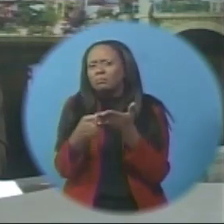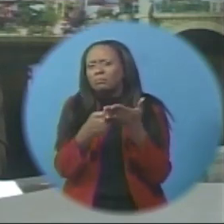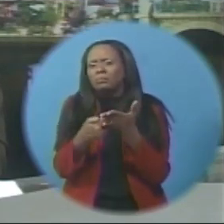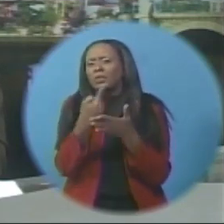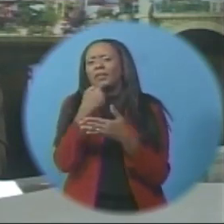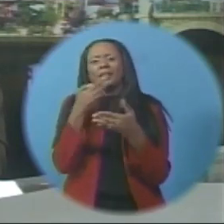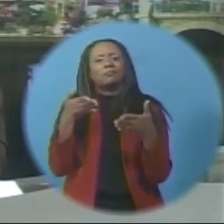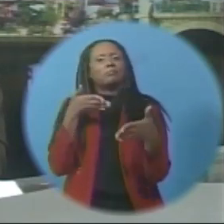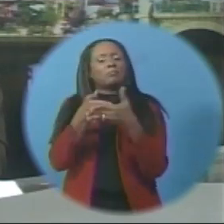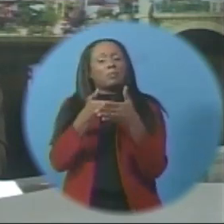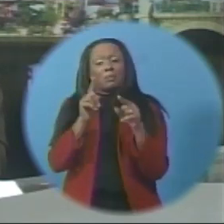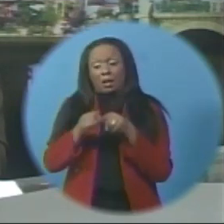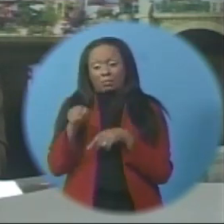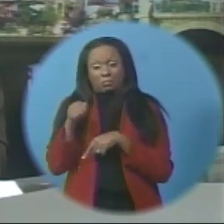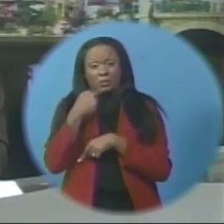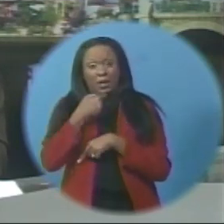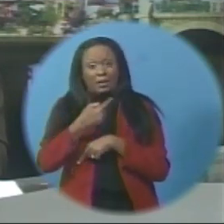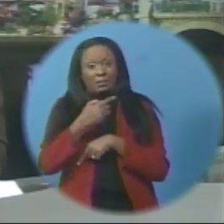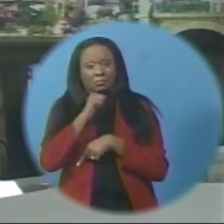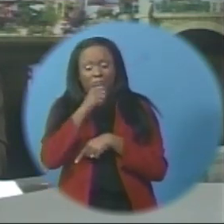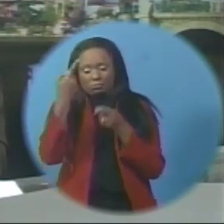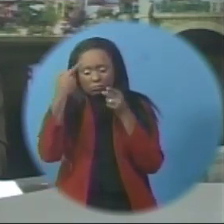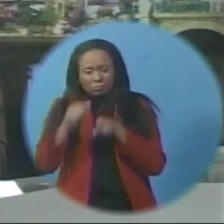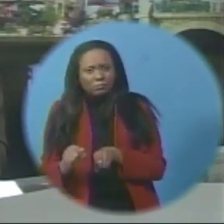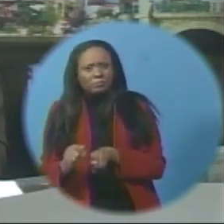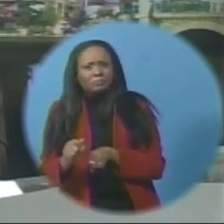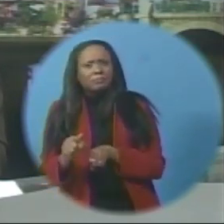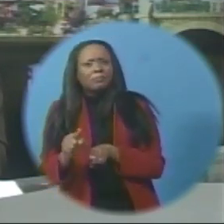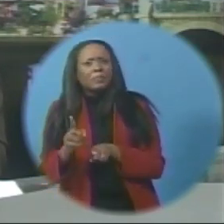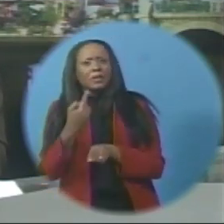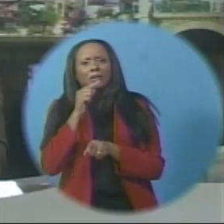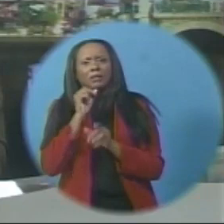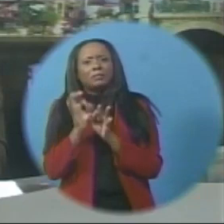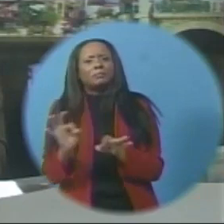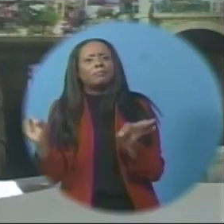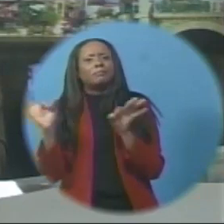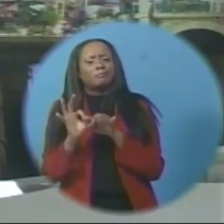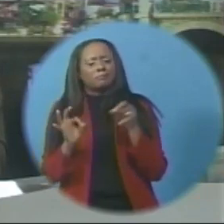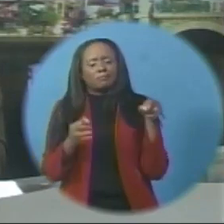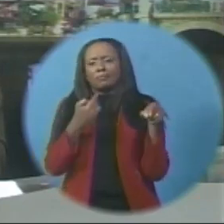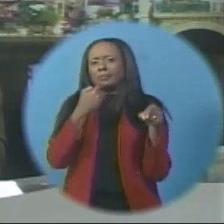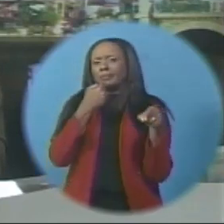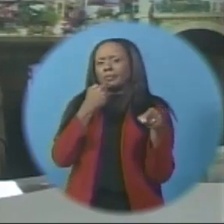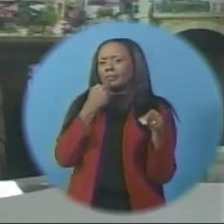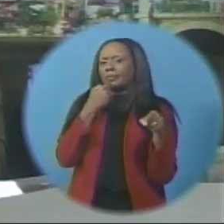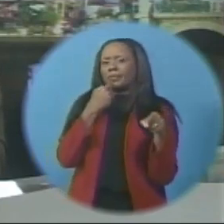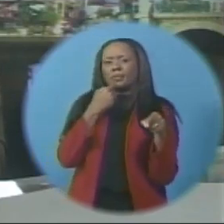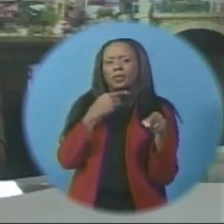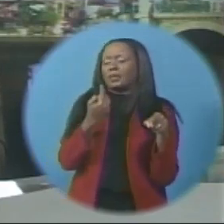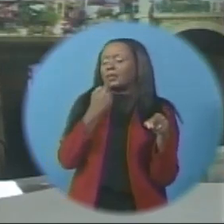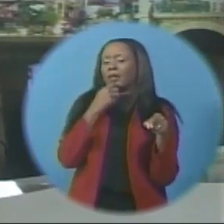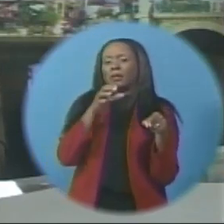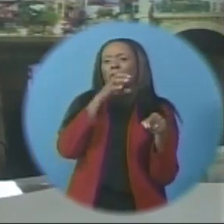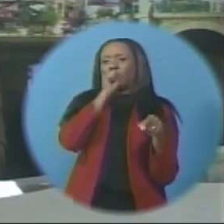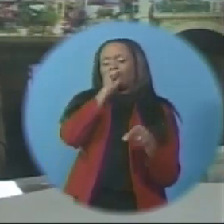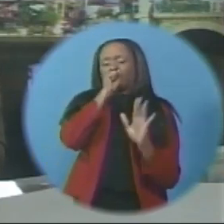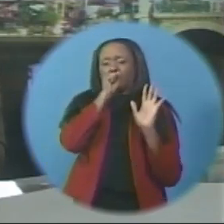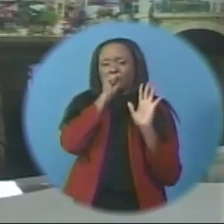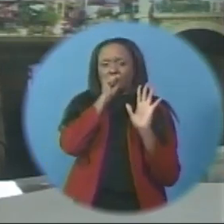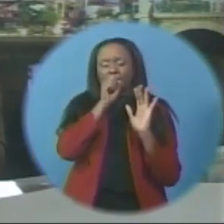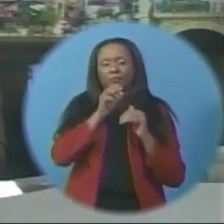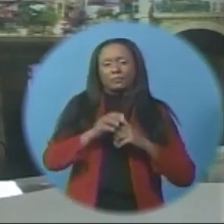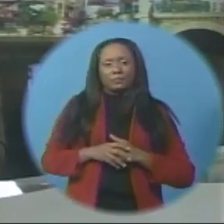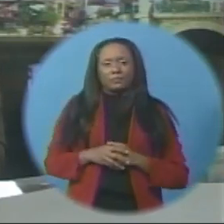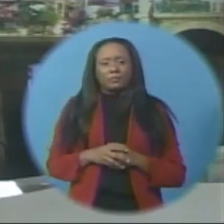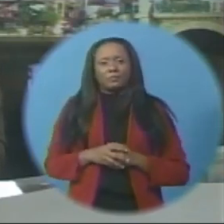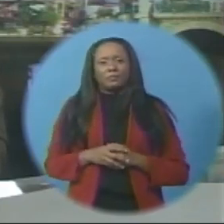said he was in agreement with Steele that the contribution was not relevant, to which Burke responded by saying he will say nothing further on the